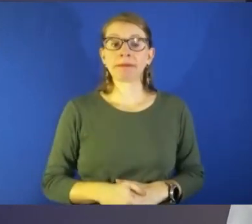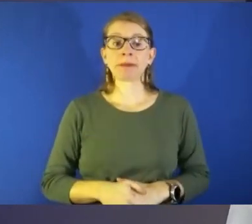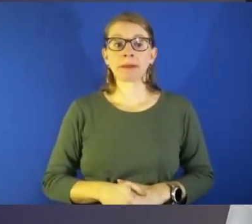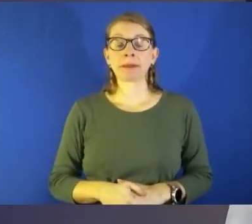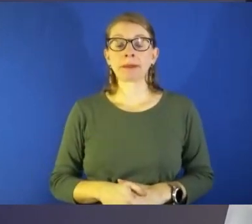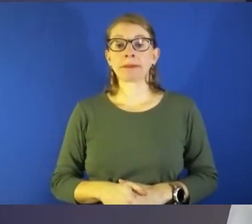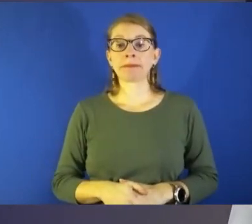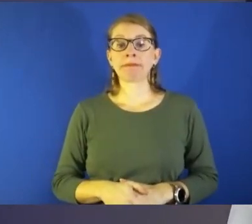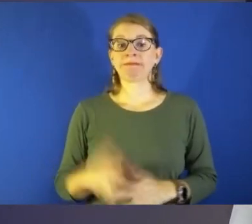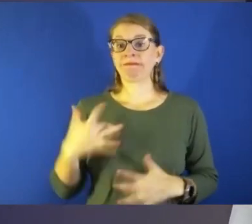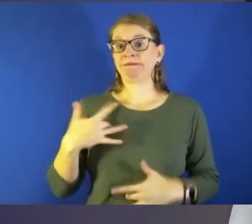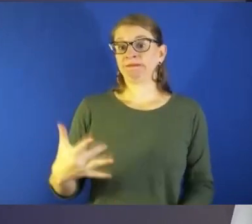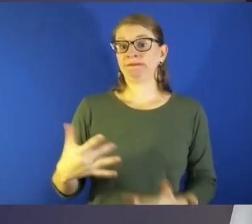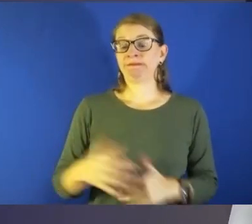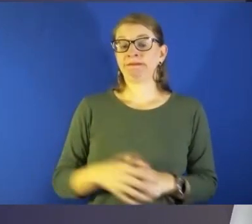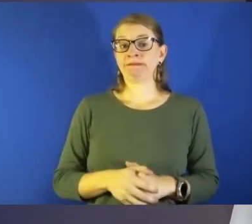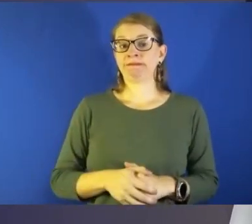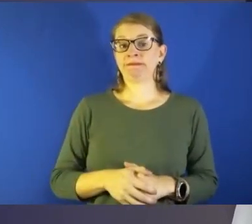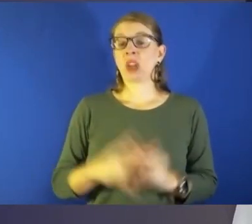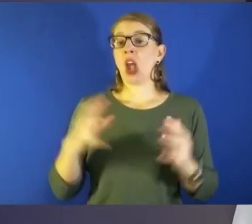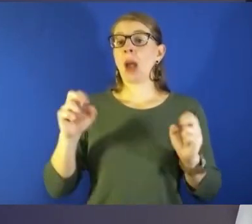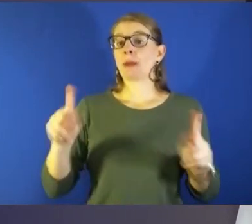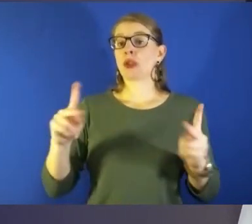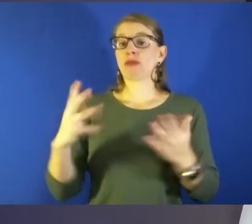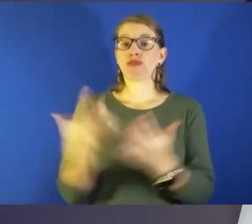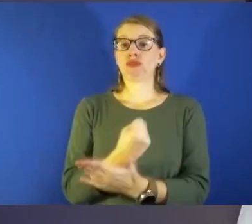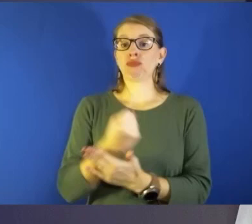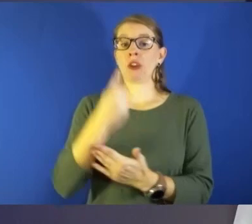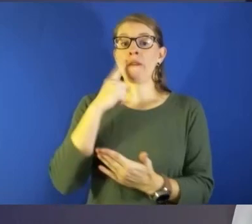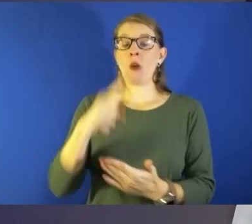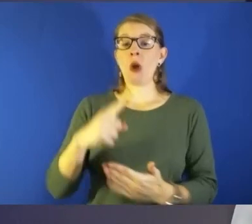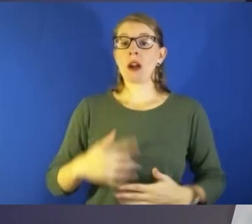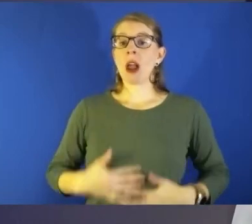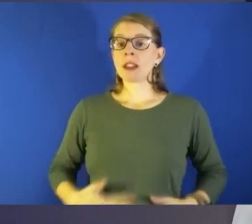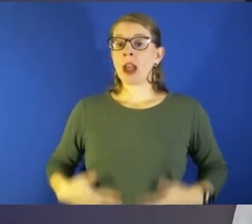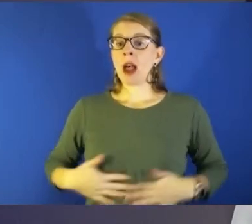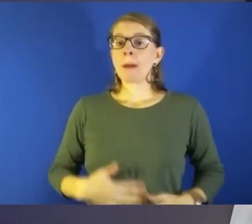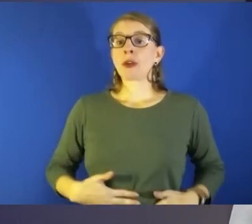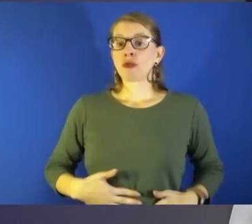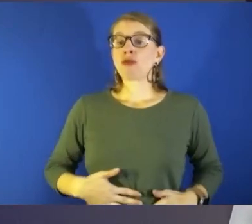traditionally, there have been opportunities to use it for some abdominal cancers.